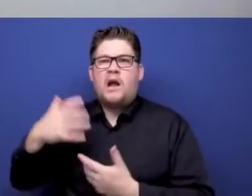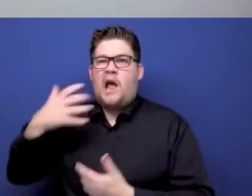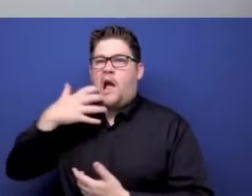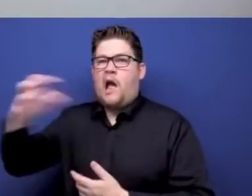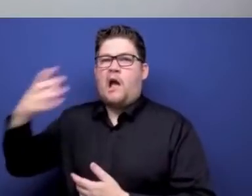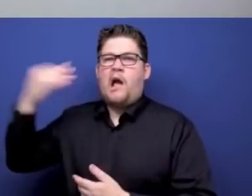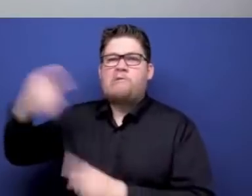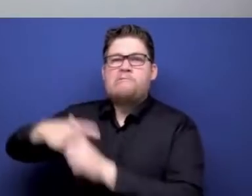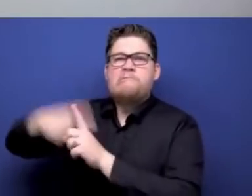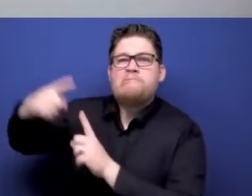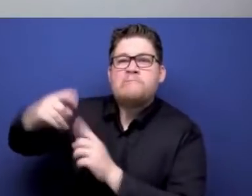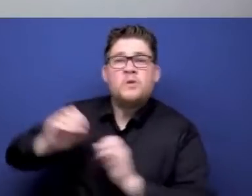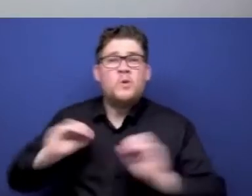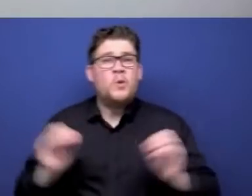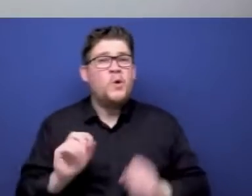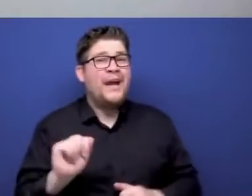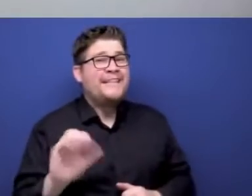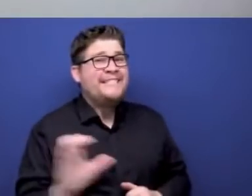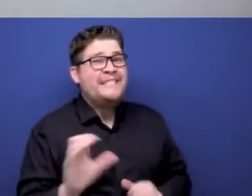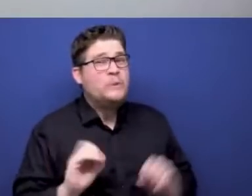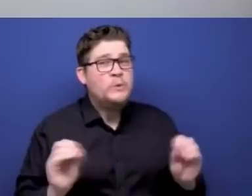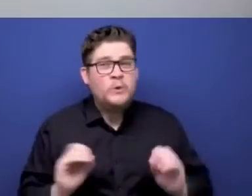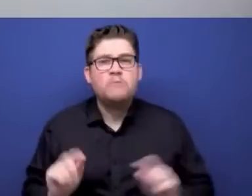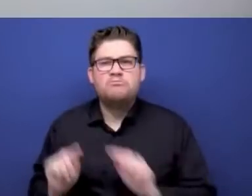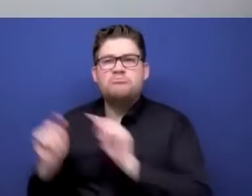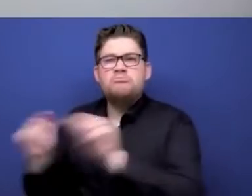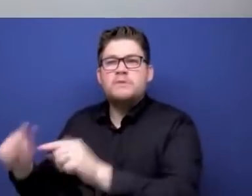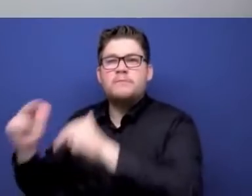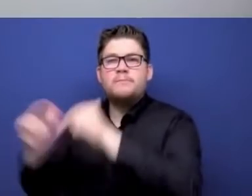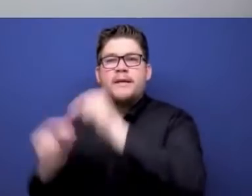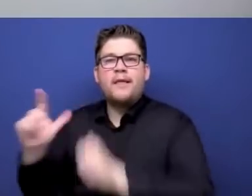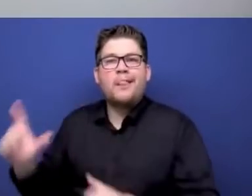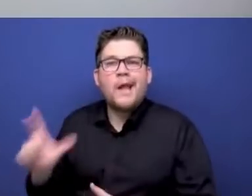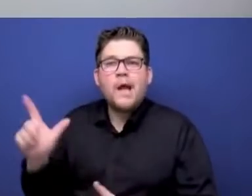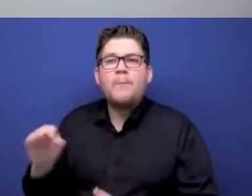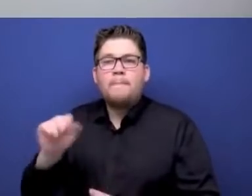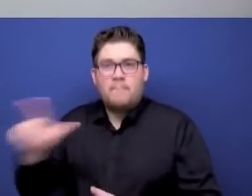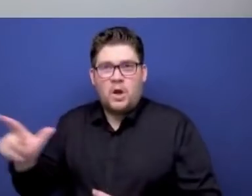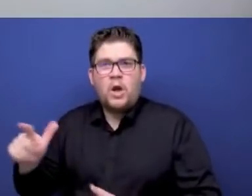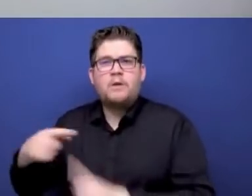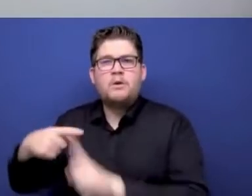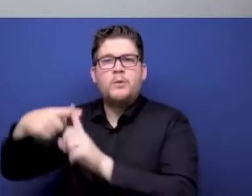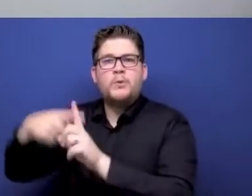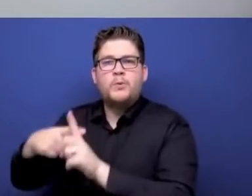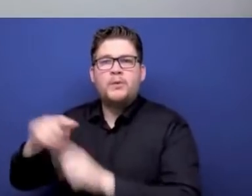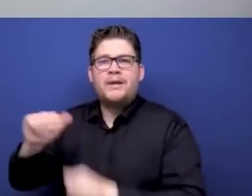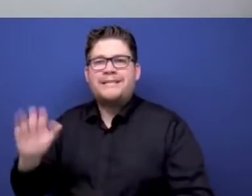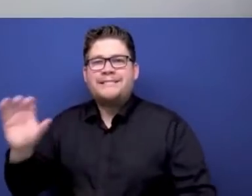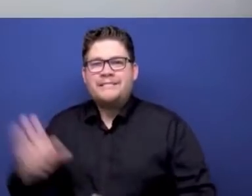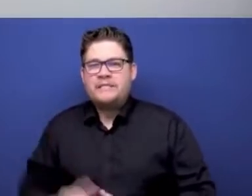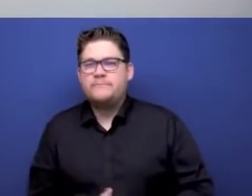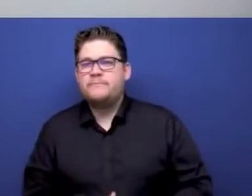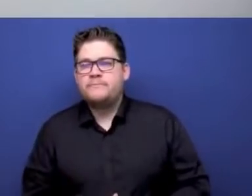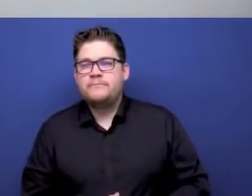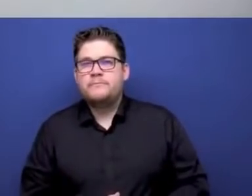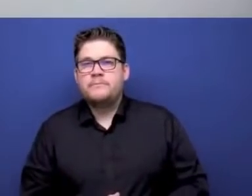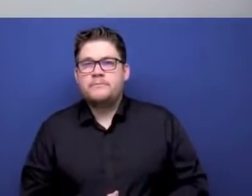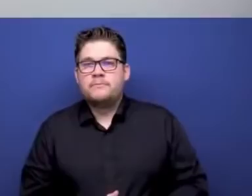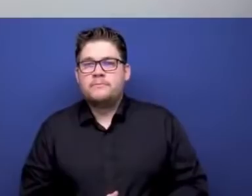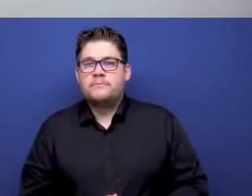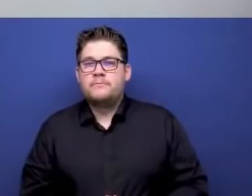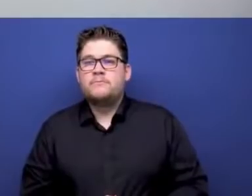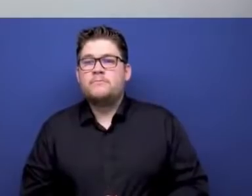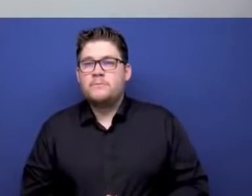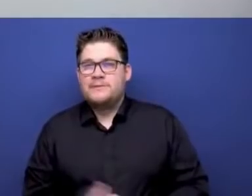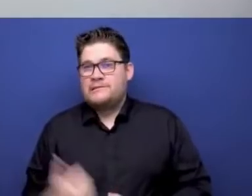we learned through the very extreme heat event that we had earlier this month is that people who live alone and don't have